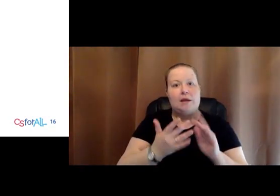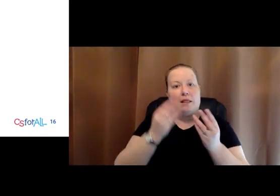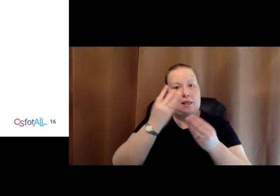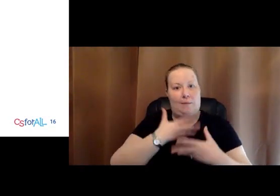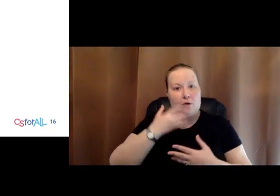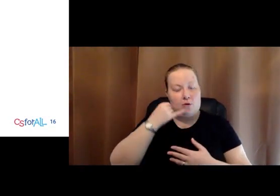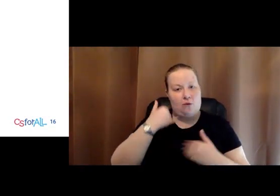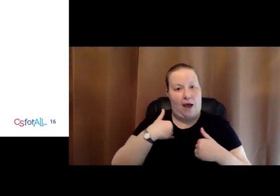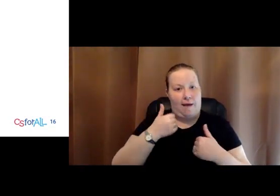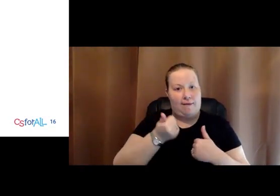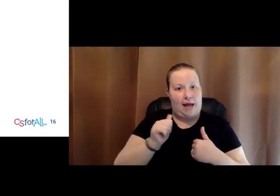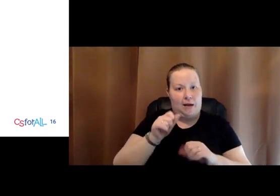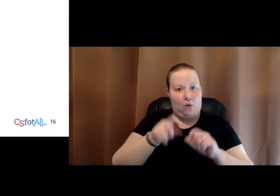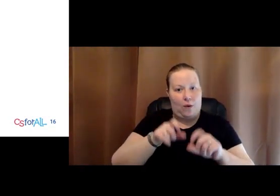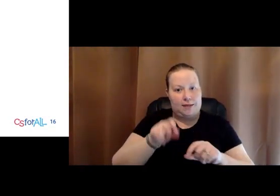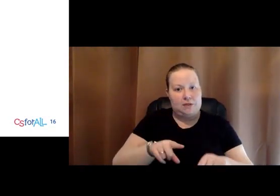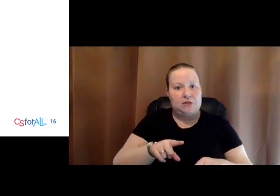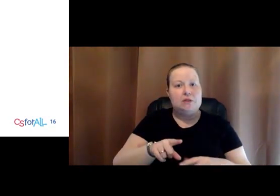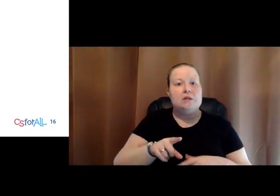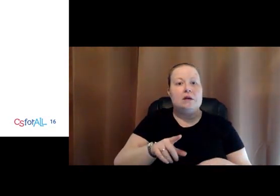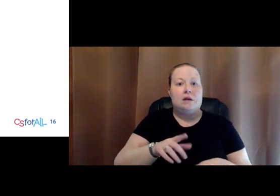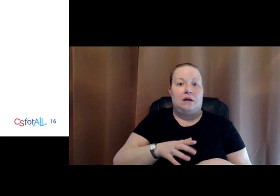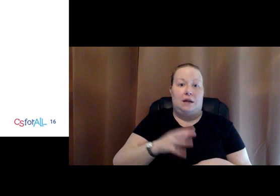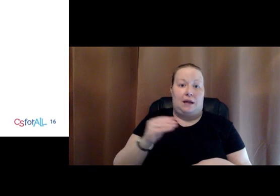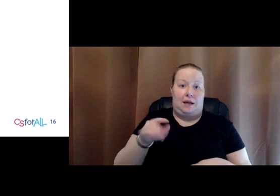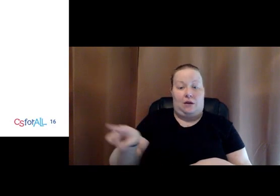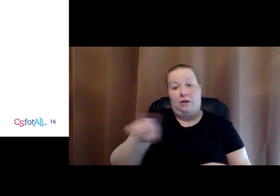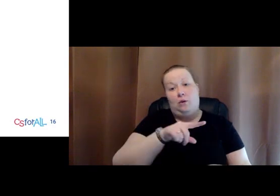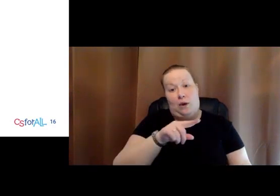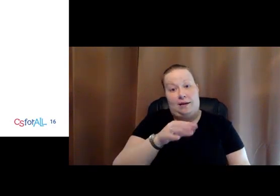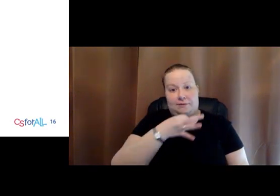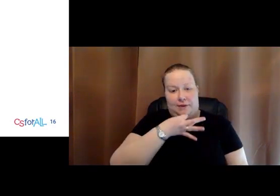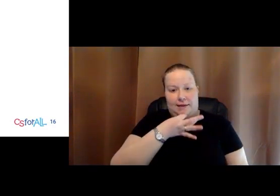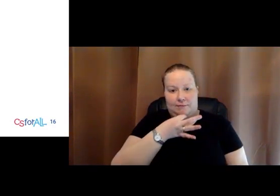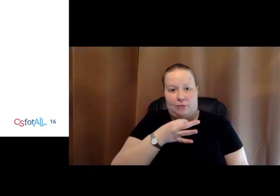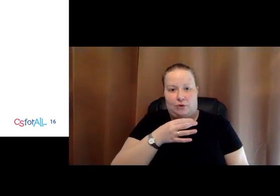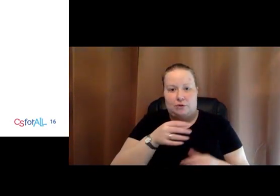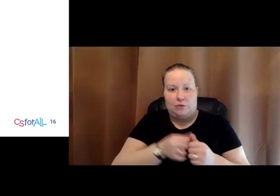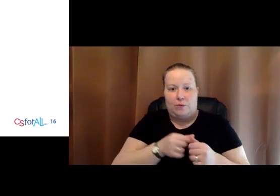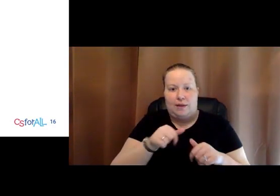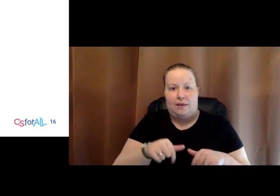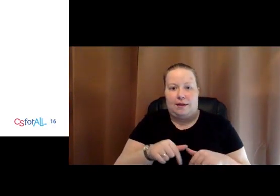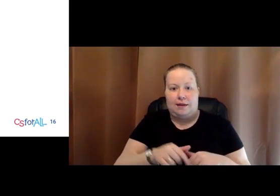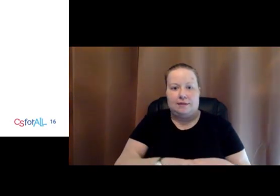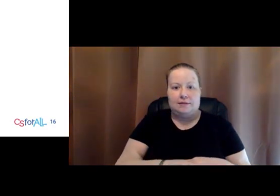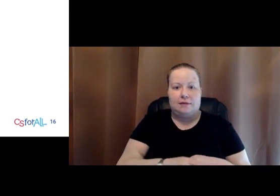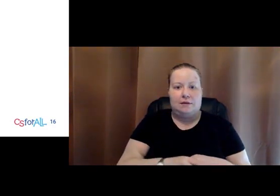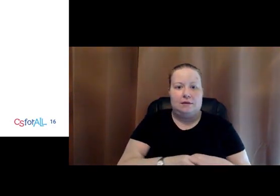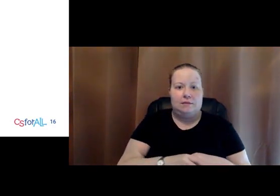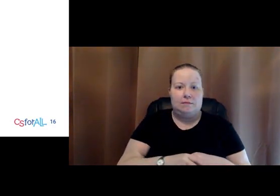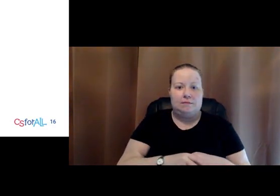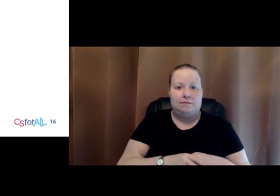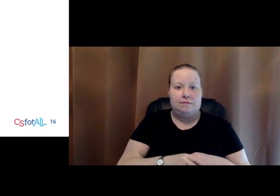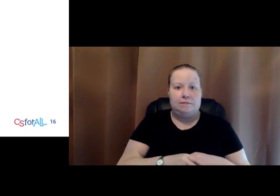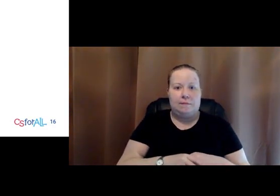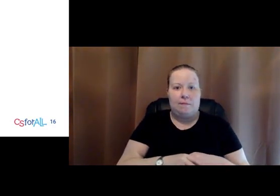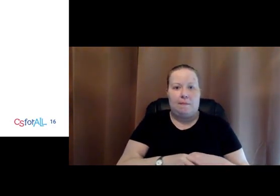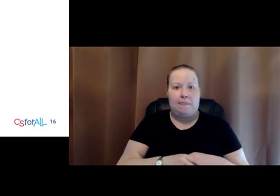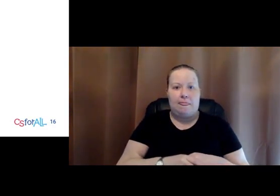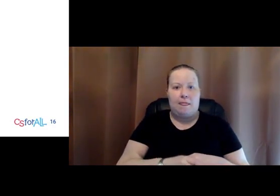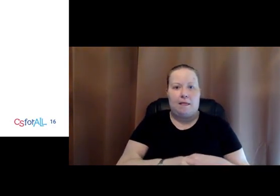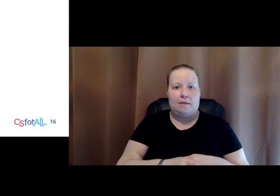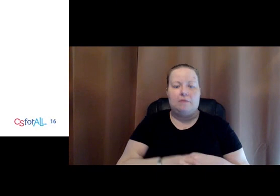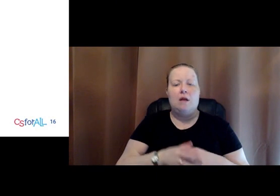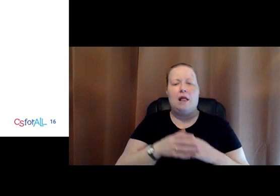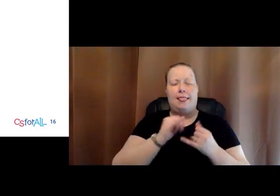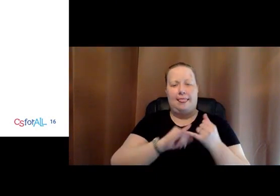have any questions. And actually, you guys are all the experts in this, but one thing I just want to close